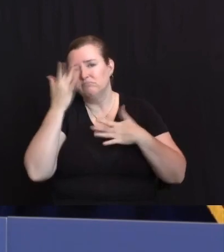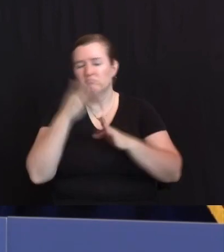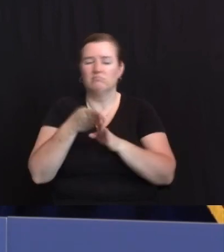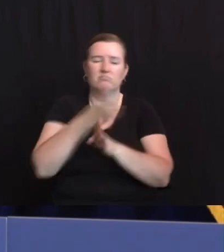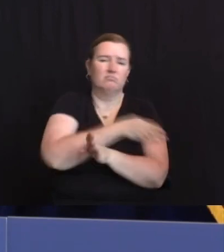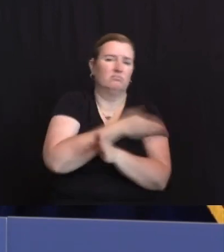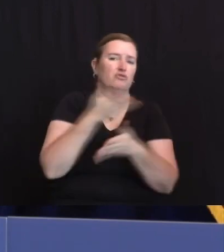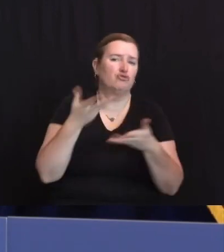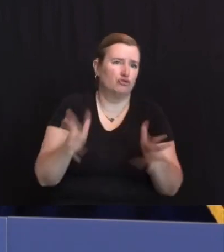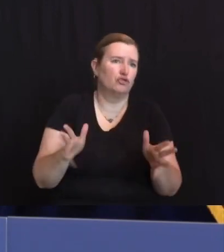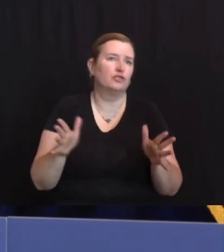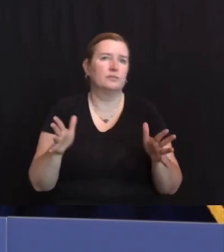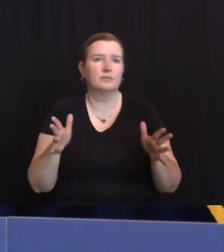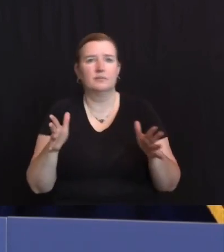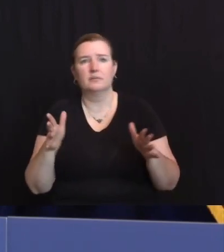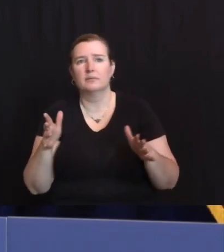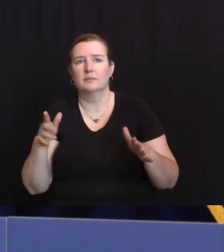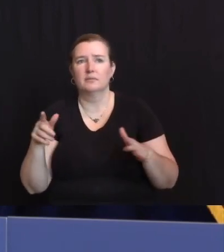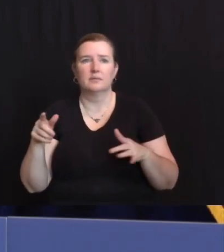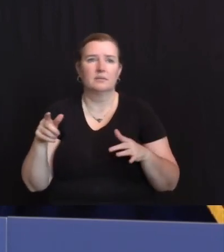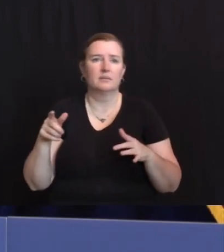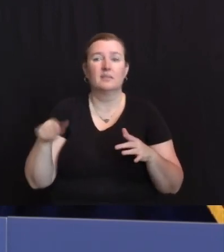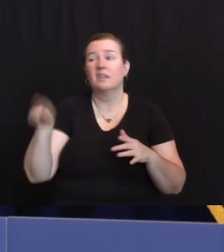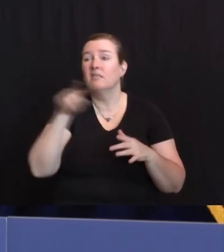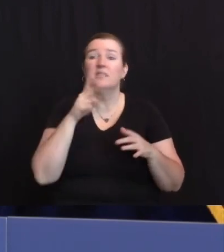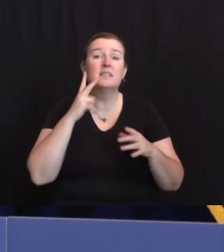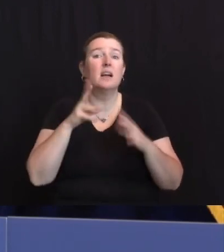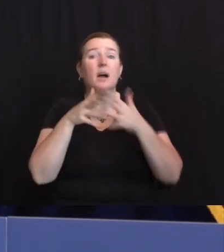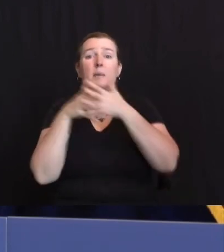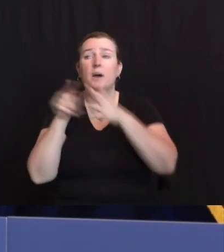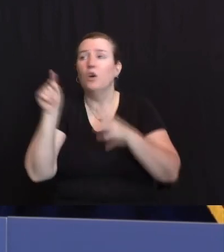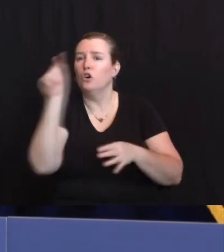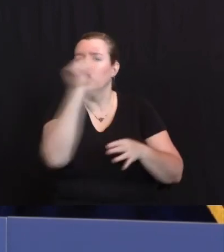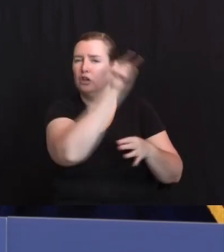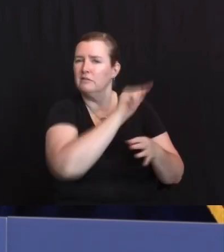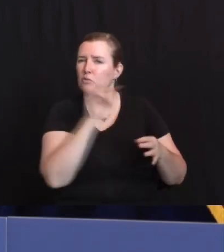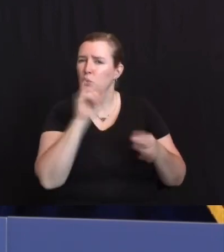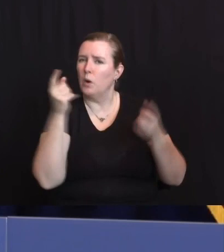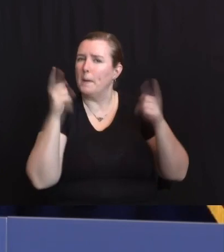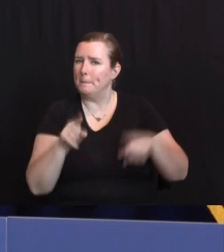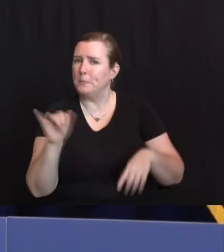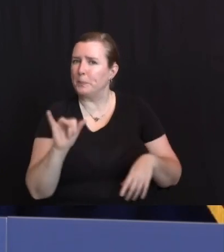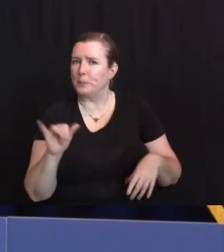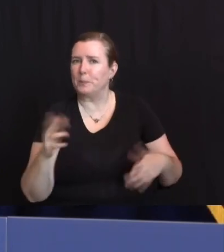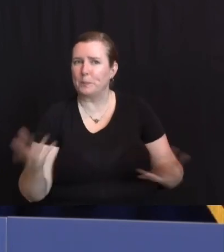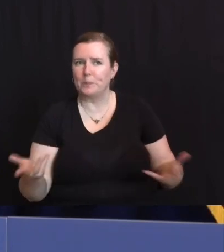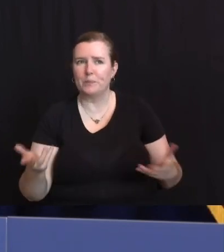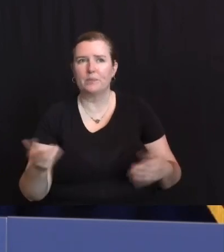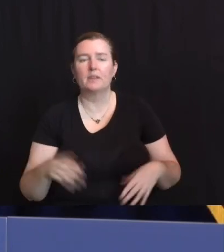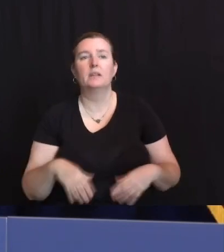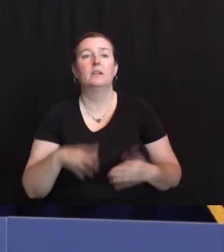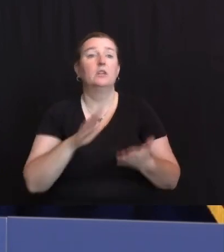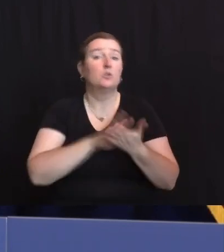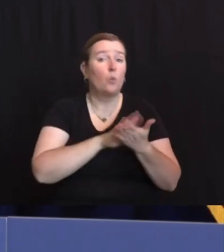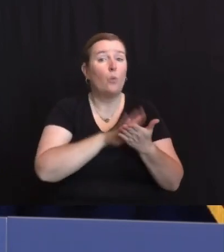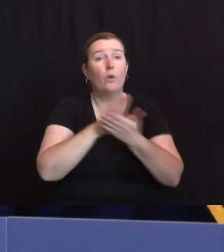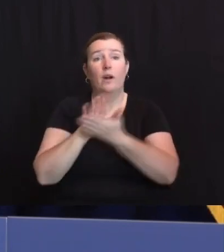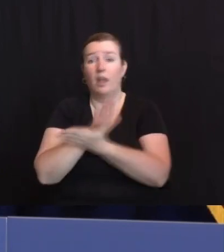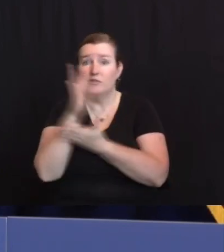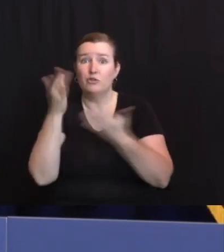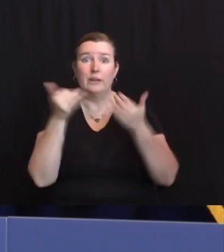to what the nation is experiencing. With schools and colleges reopening, this is just a